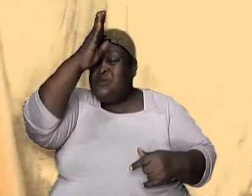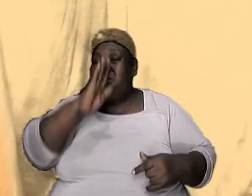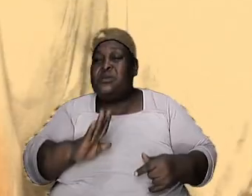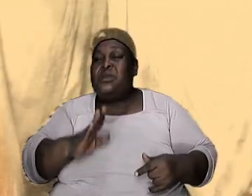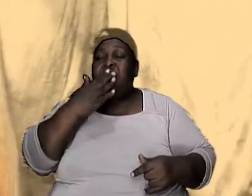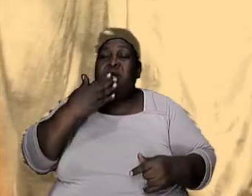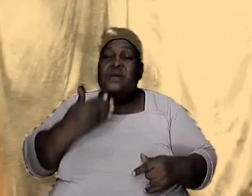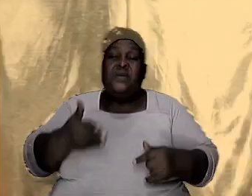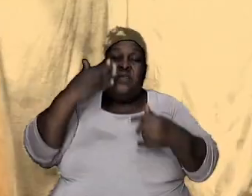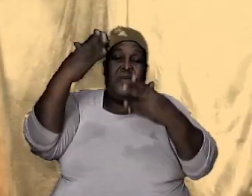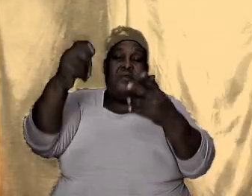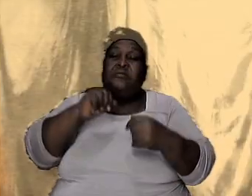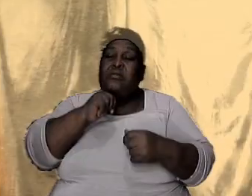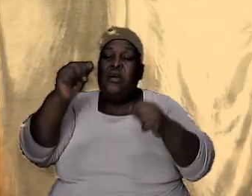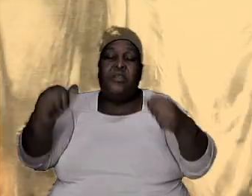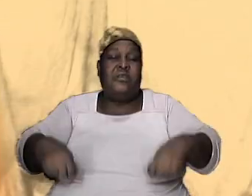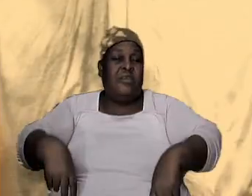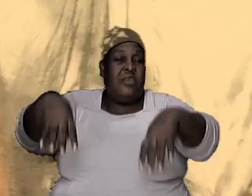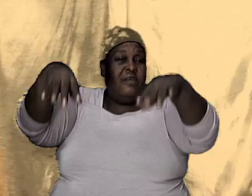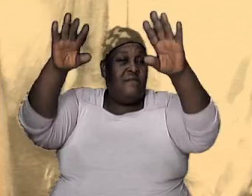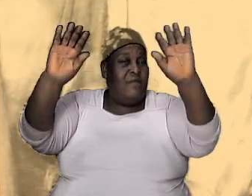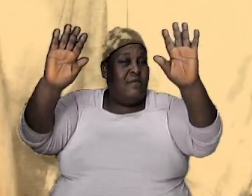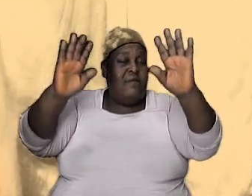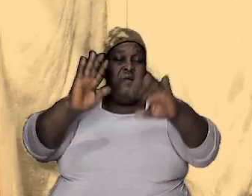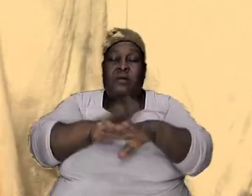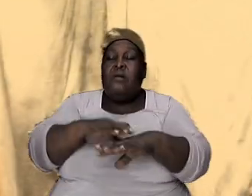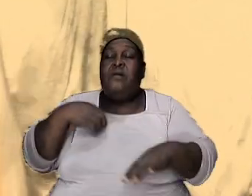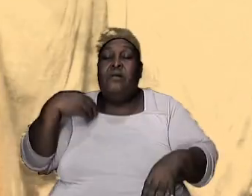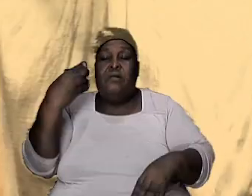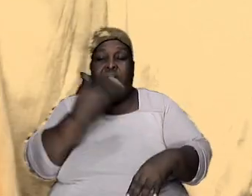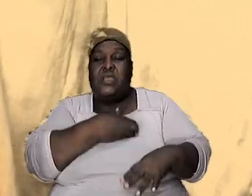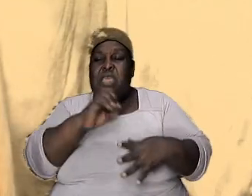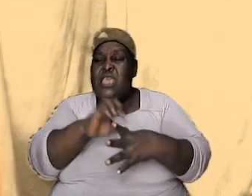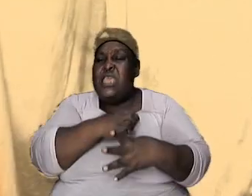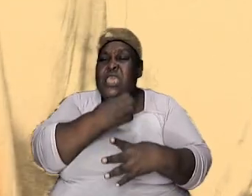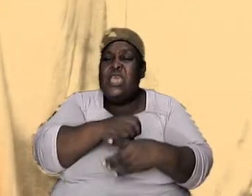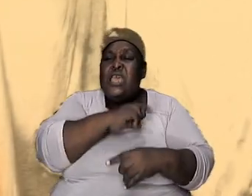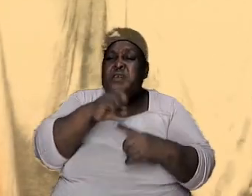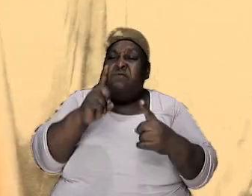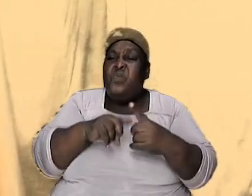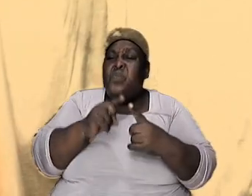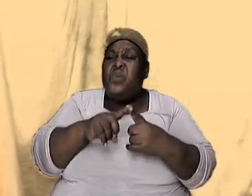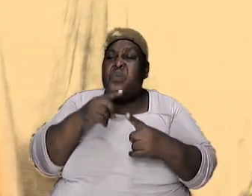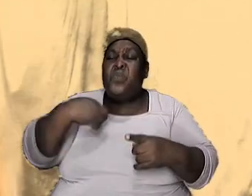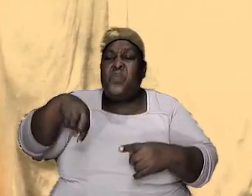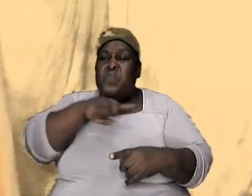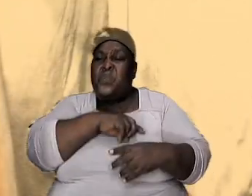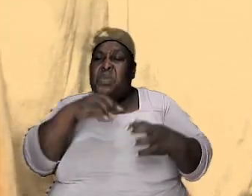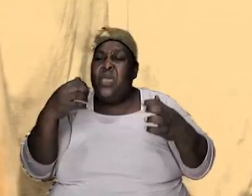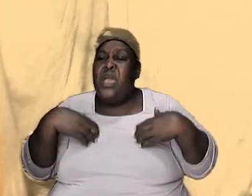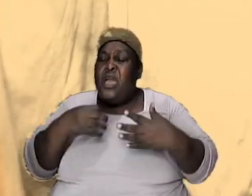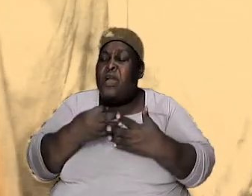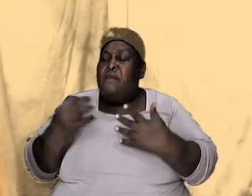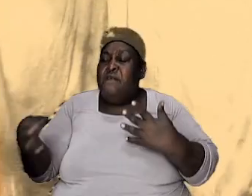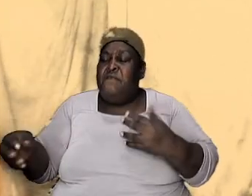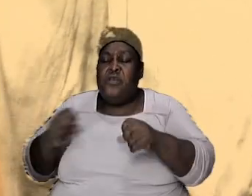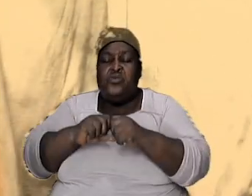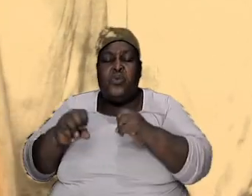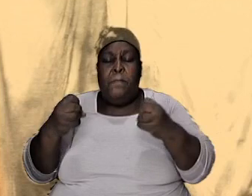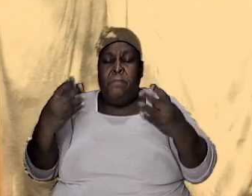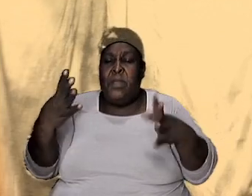thank you, God, for not giving up on us, Lord Jesus. Even when, oh God, we have failed you many